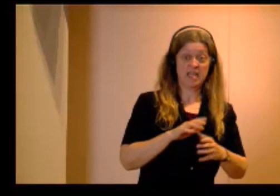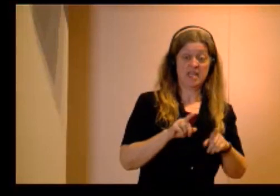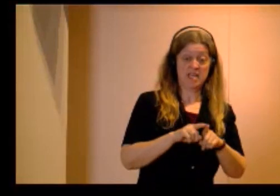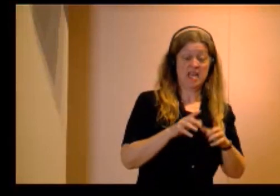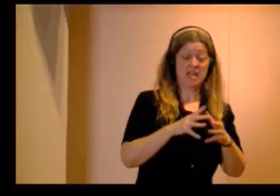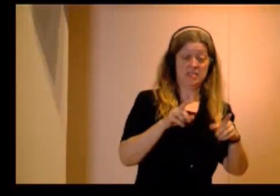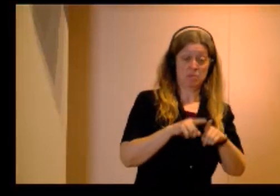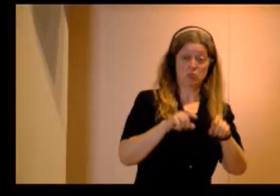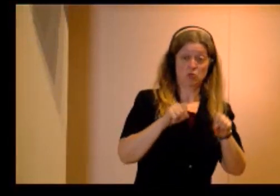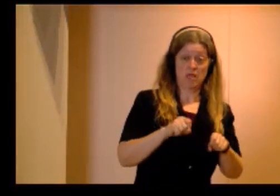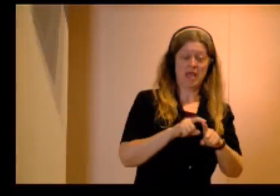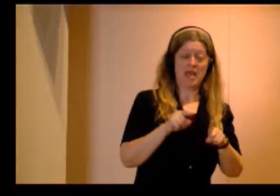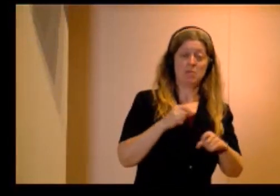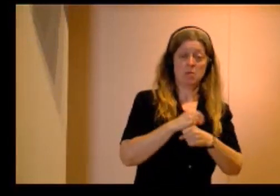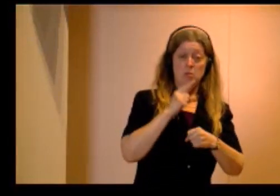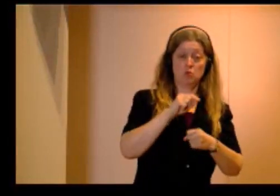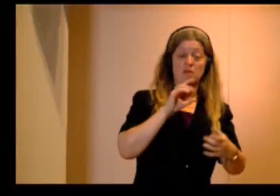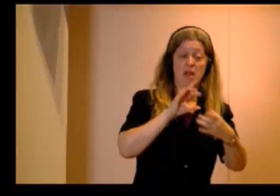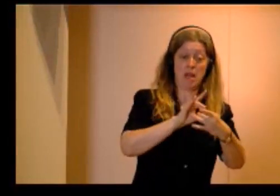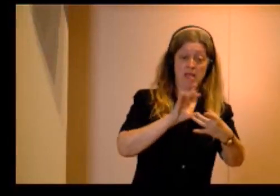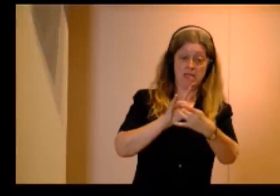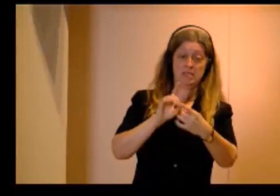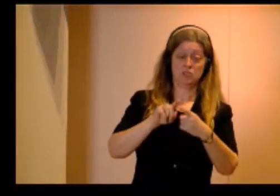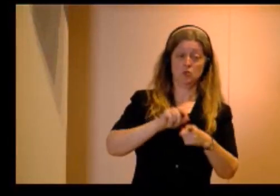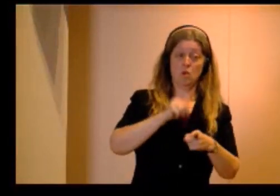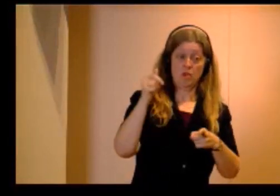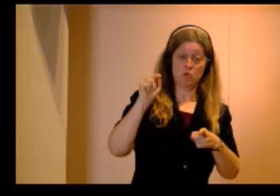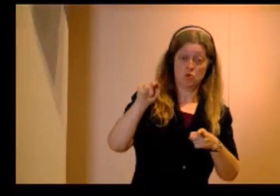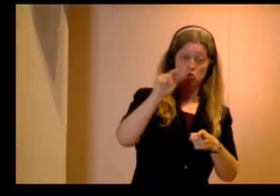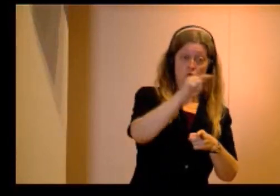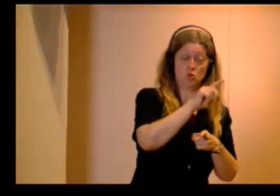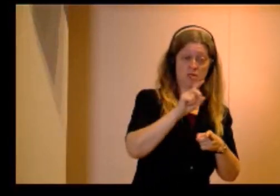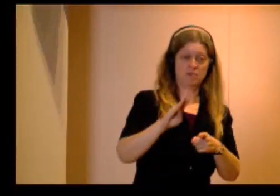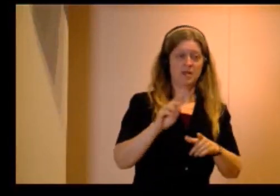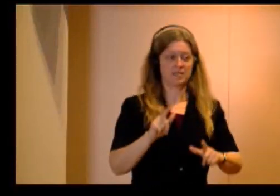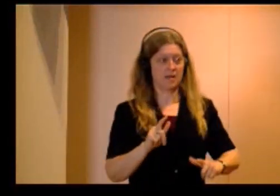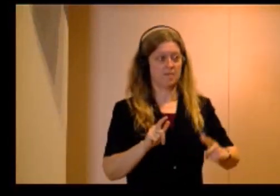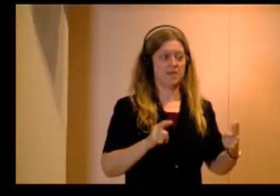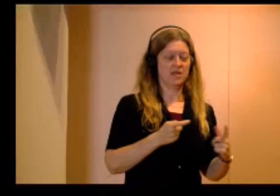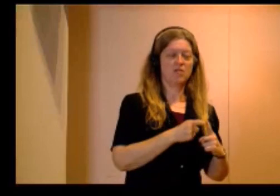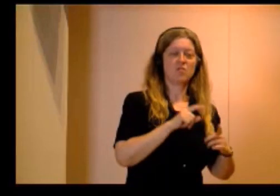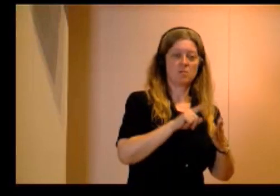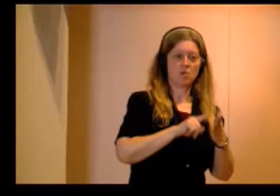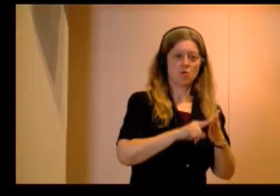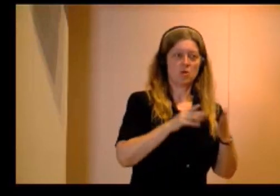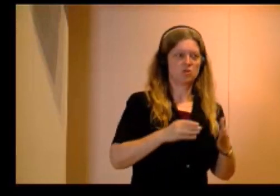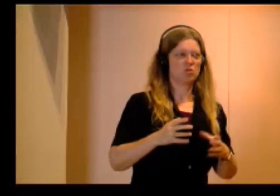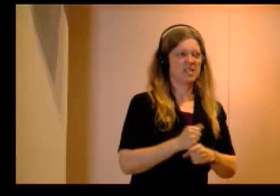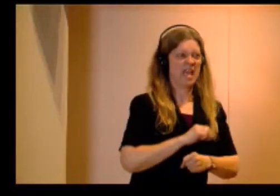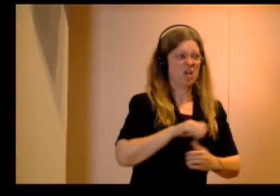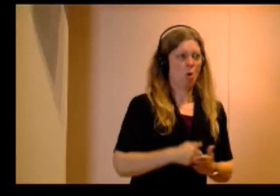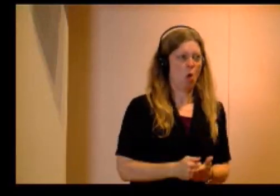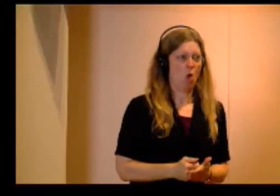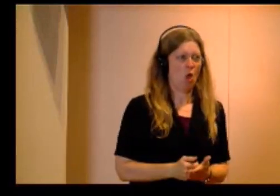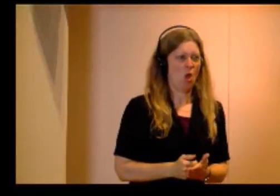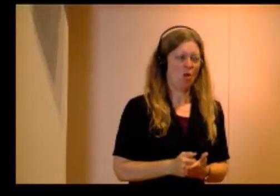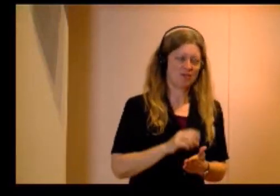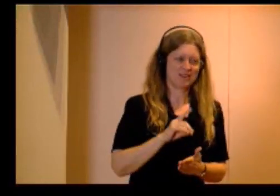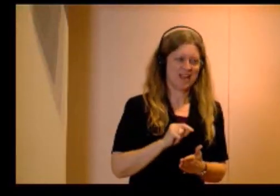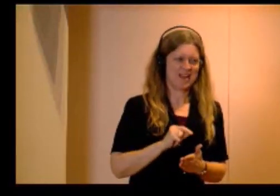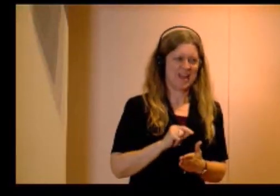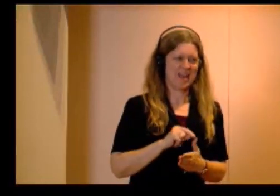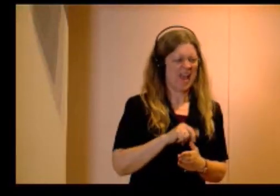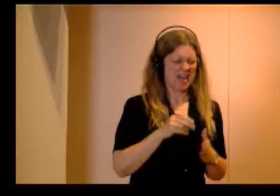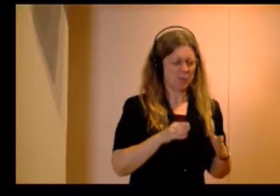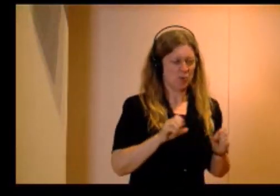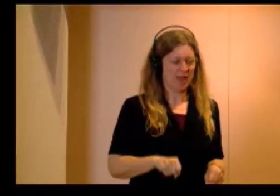linking out. And then from our researcher here, get it all, one way or another. So